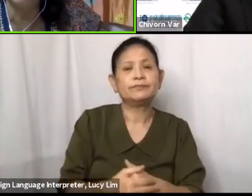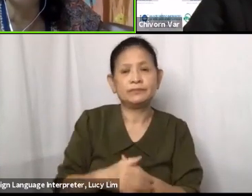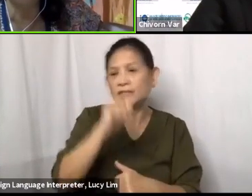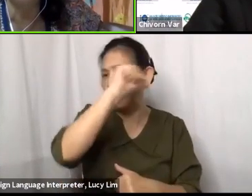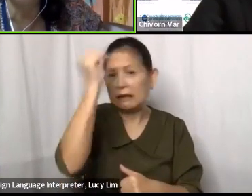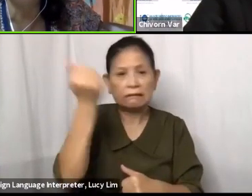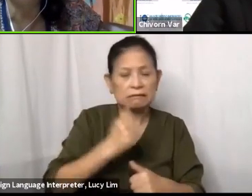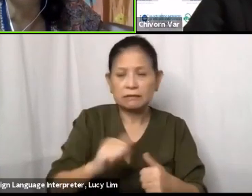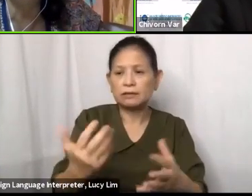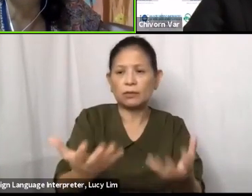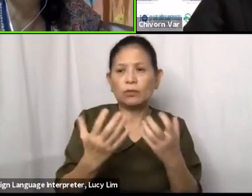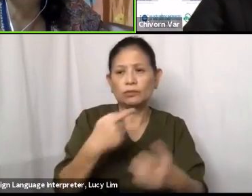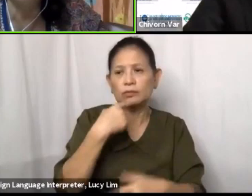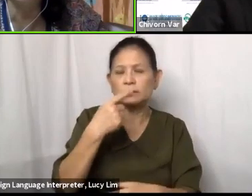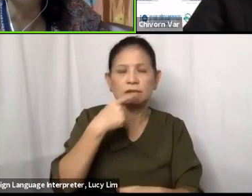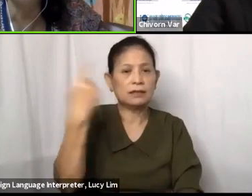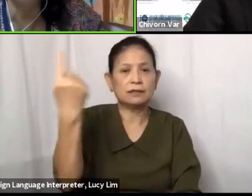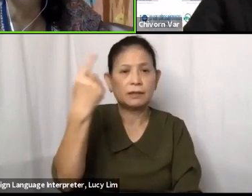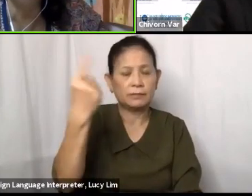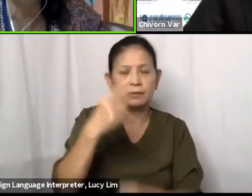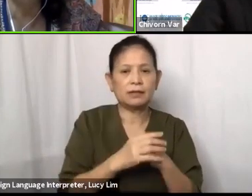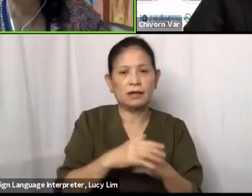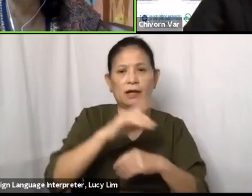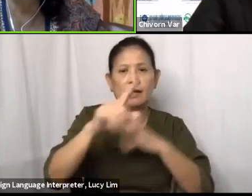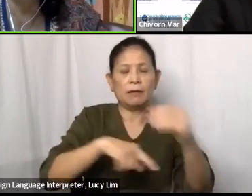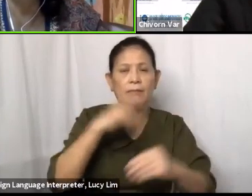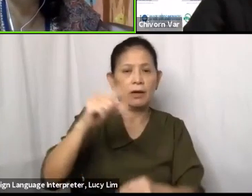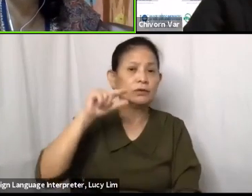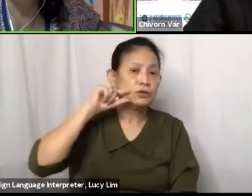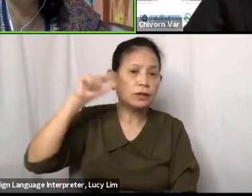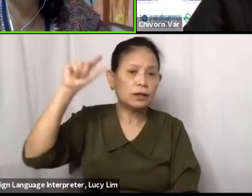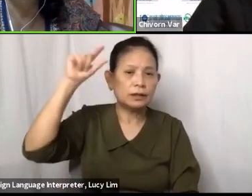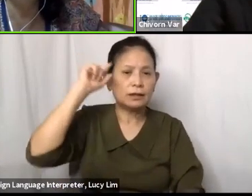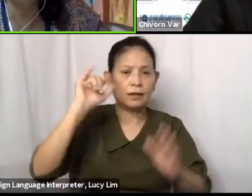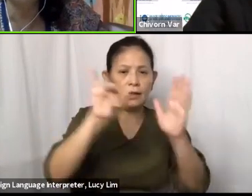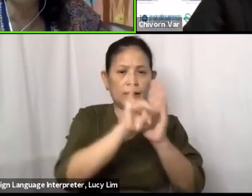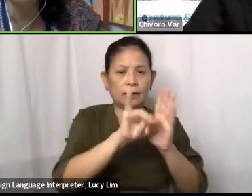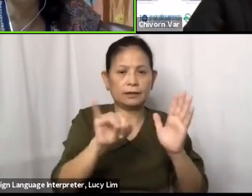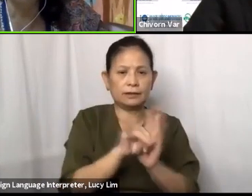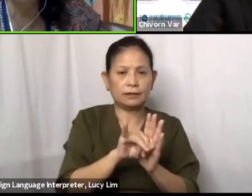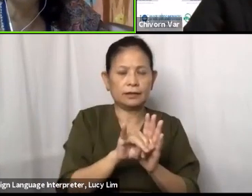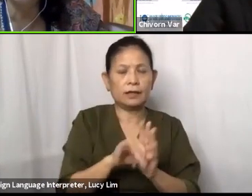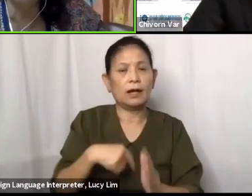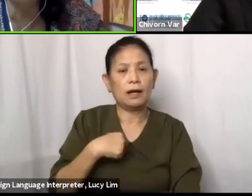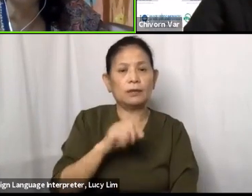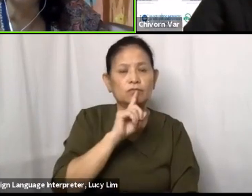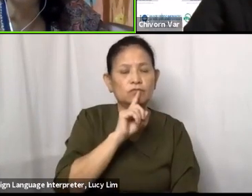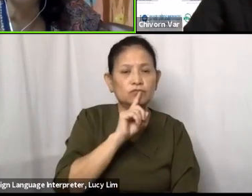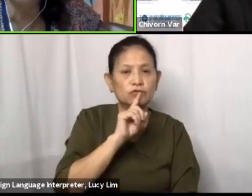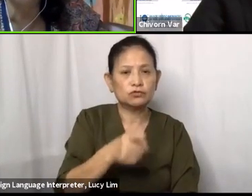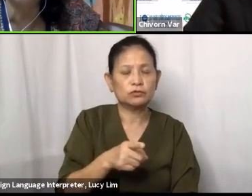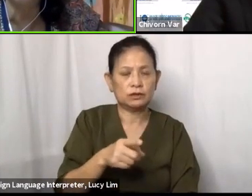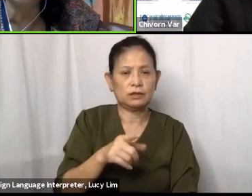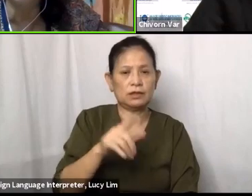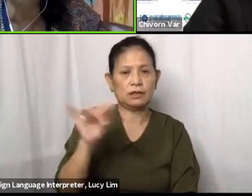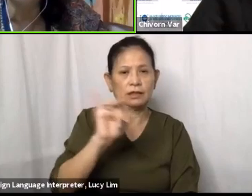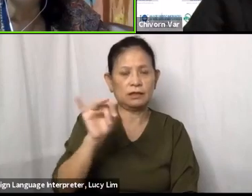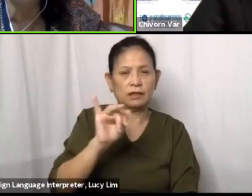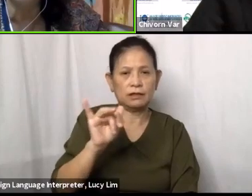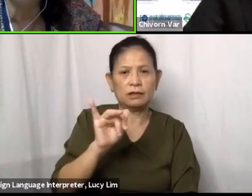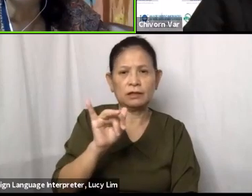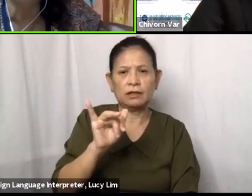would like to say anything regarding gender identity. And I'm sure, as Rukshana has also said, there are a lot